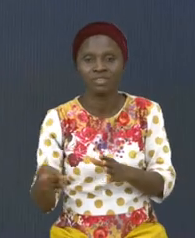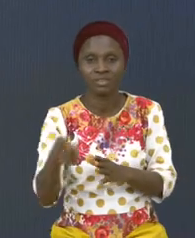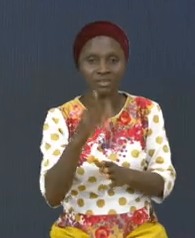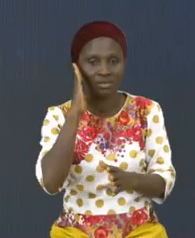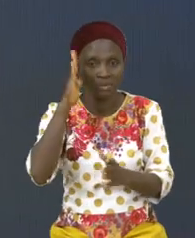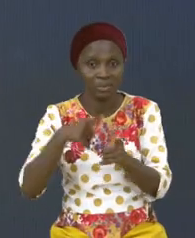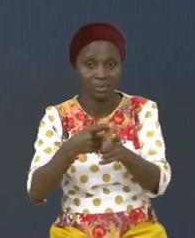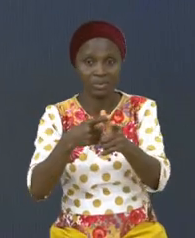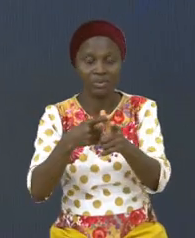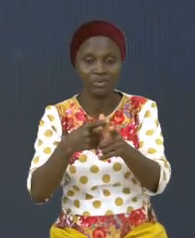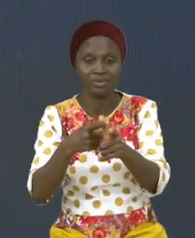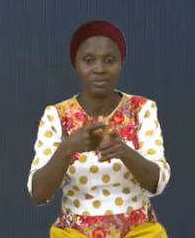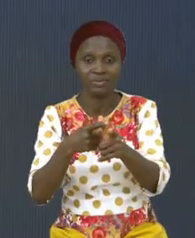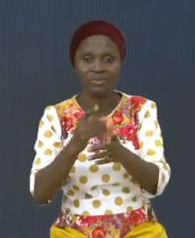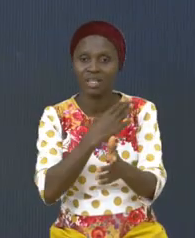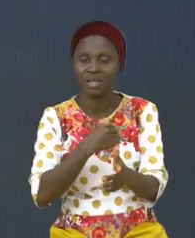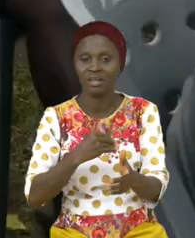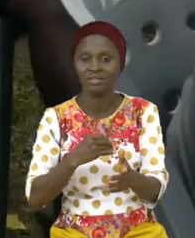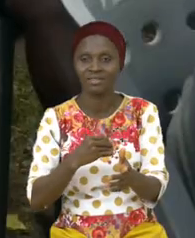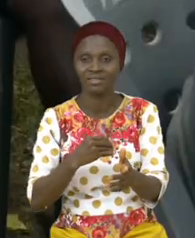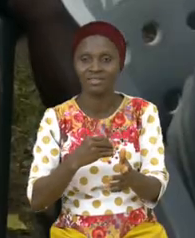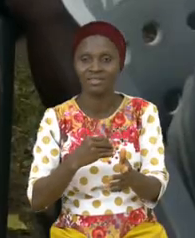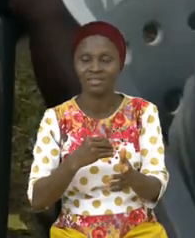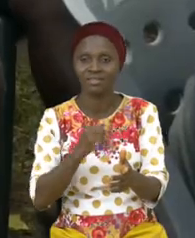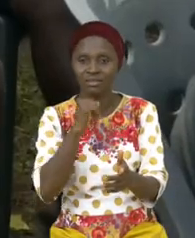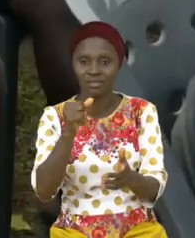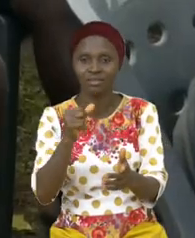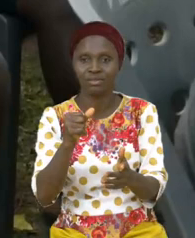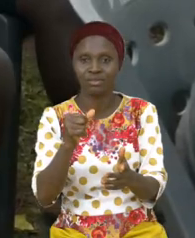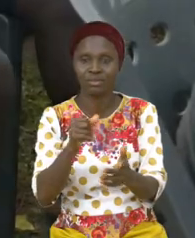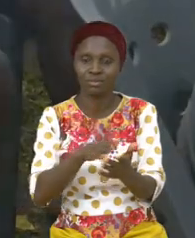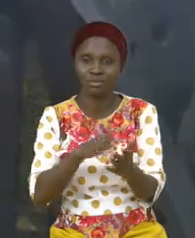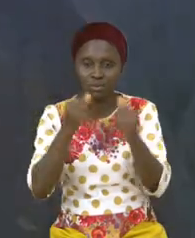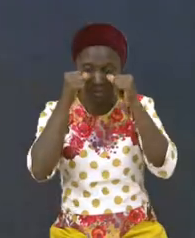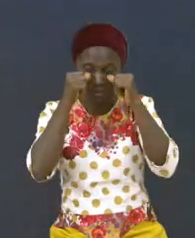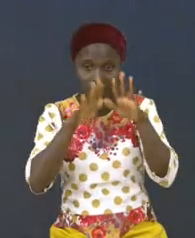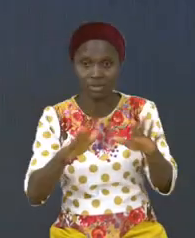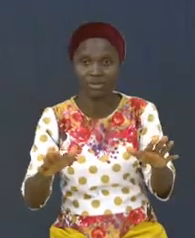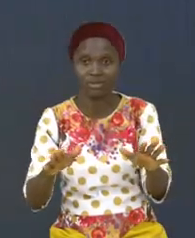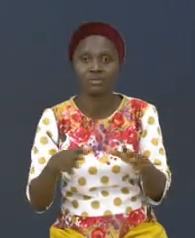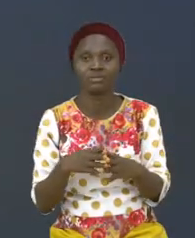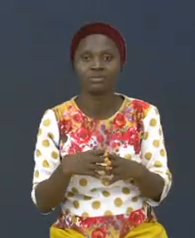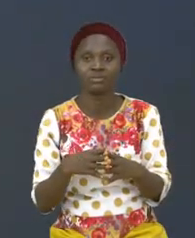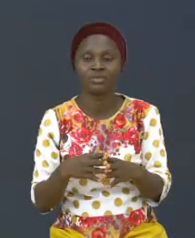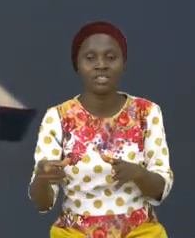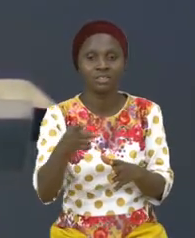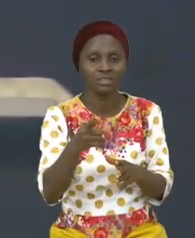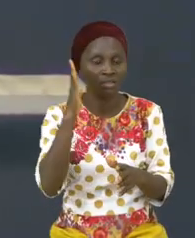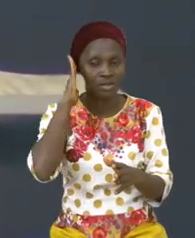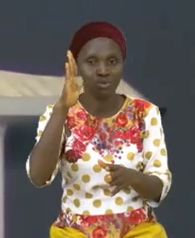run and not be weary. They shall walk and not